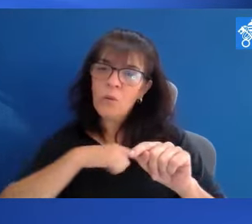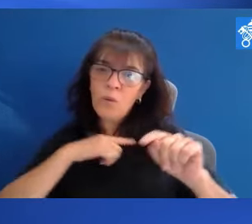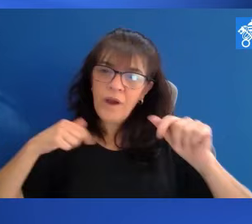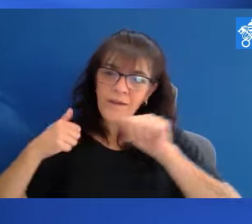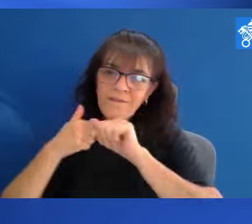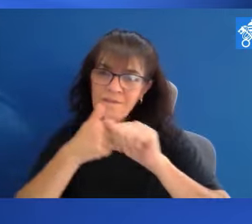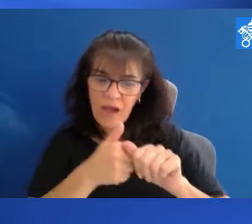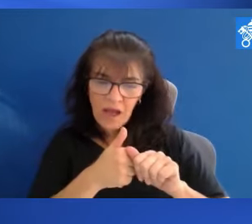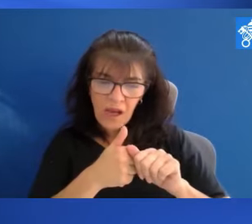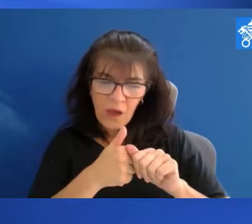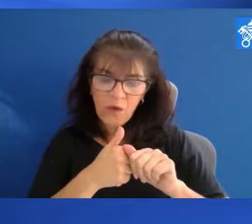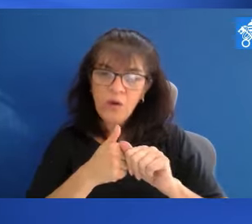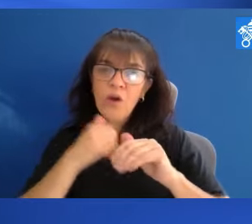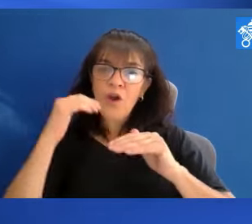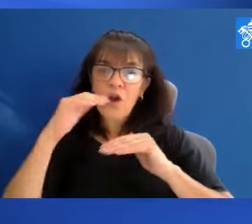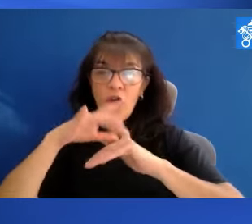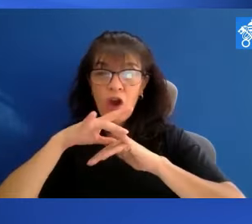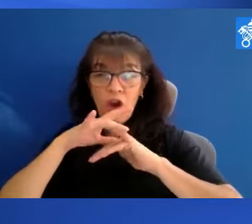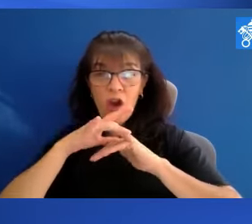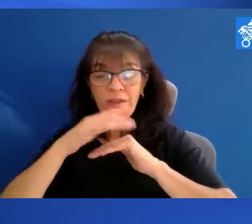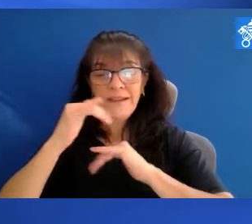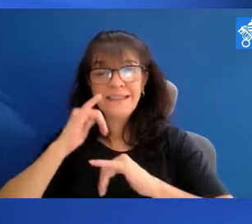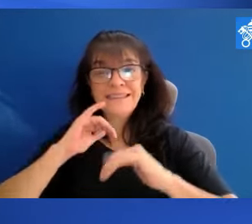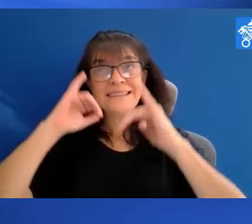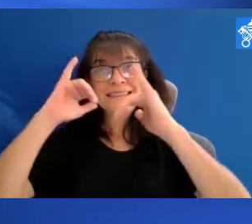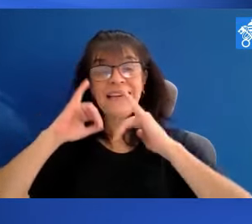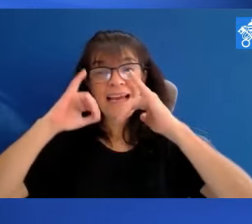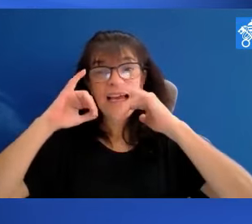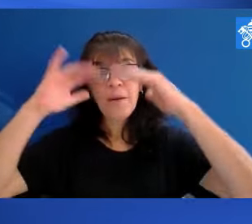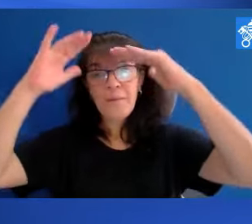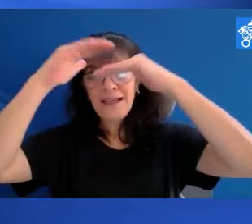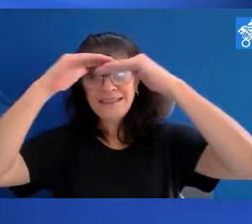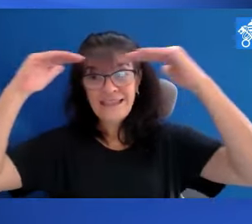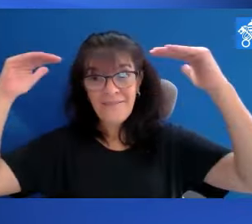in cielo et in terra.